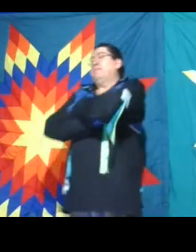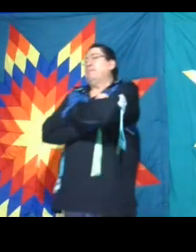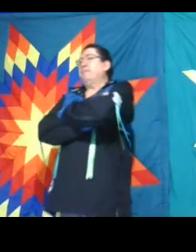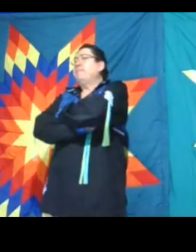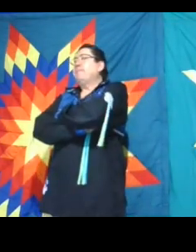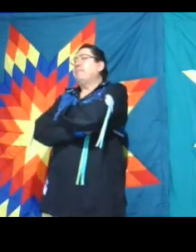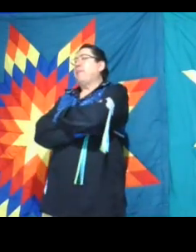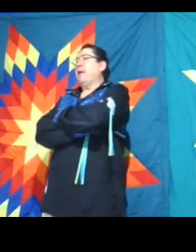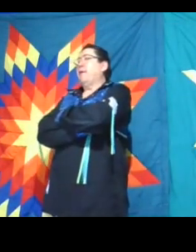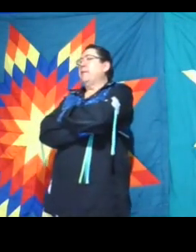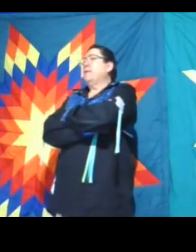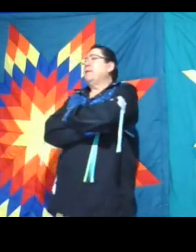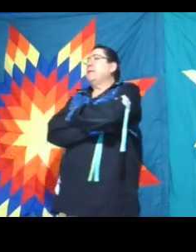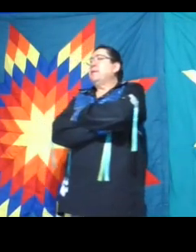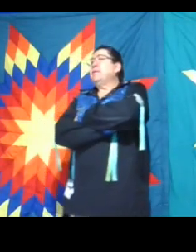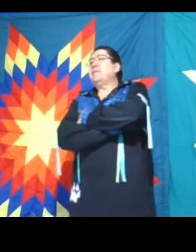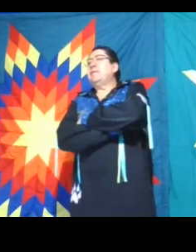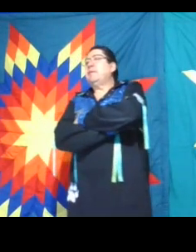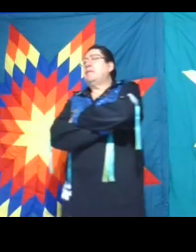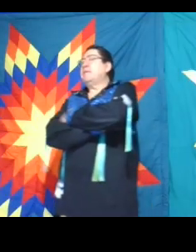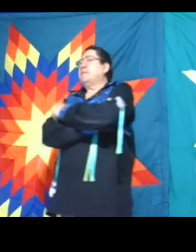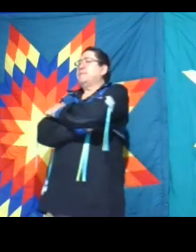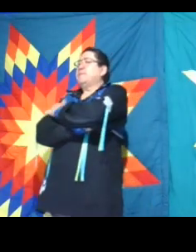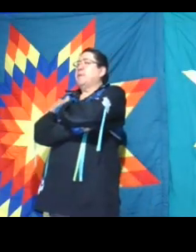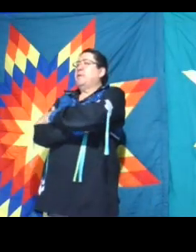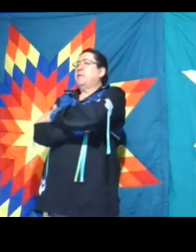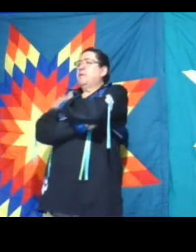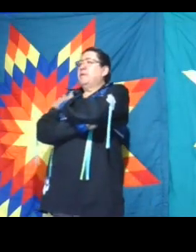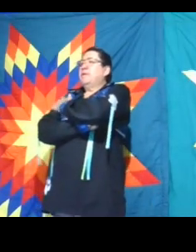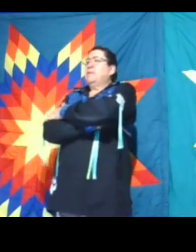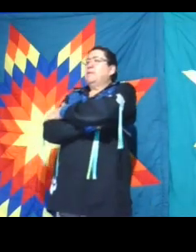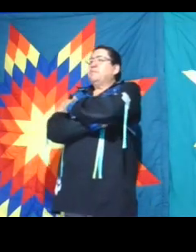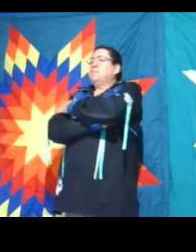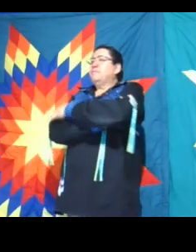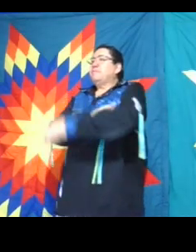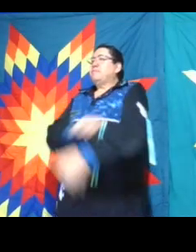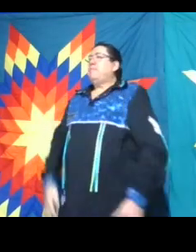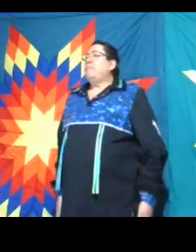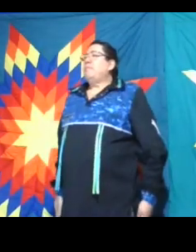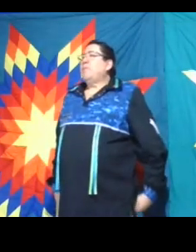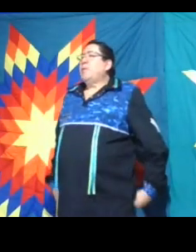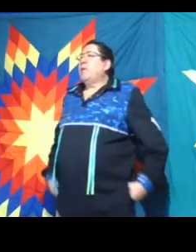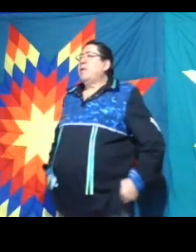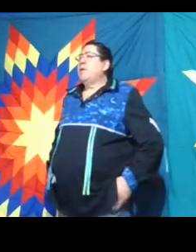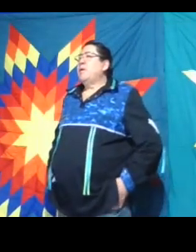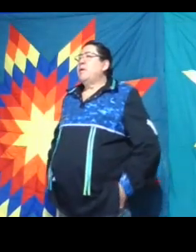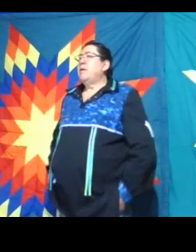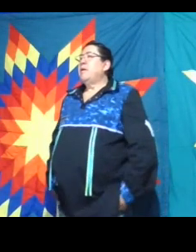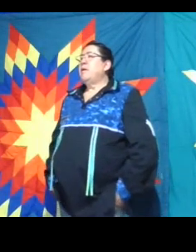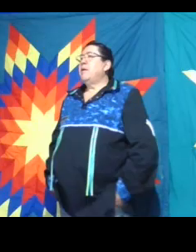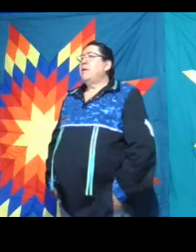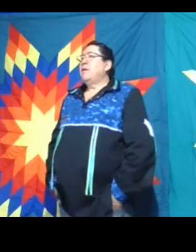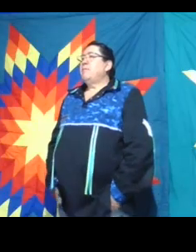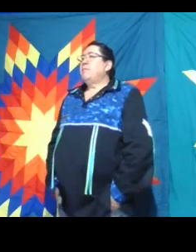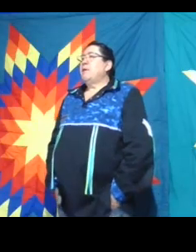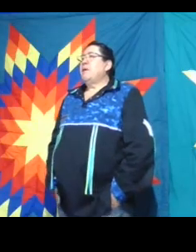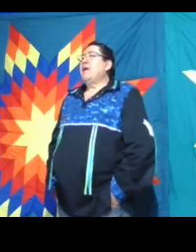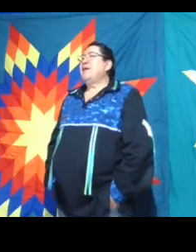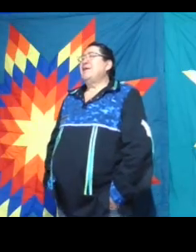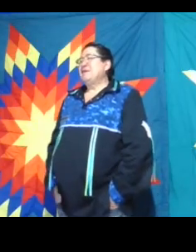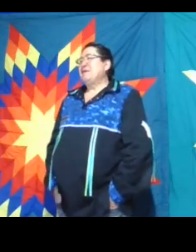Exactly. All right, and our final question here. Hi to Brad from fellow Chiospi clan member.